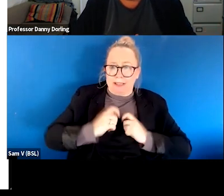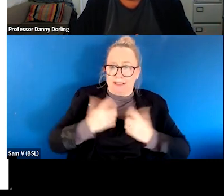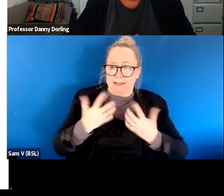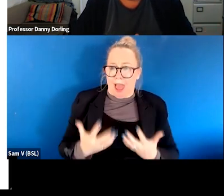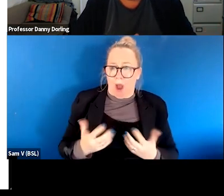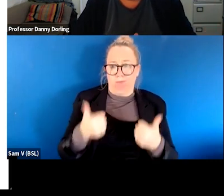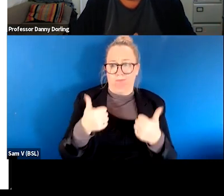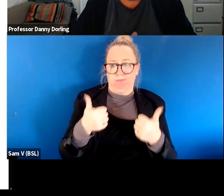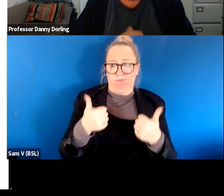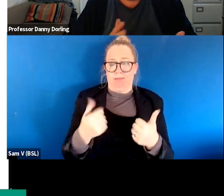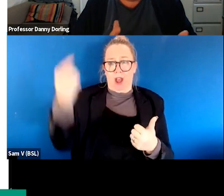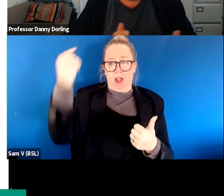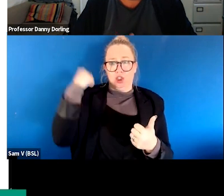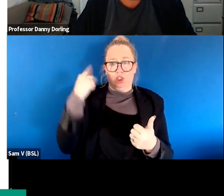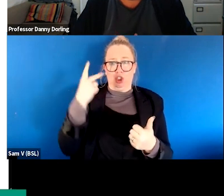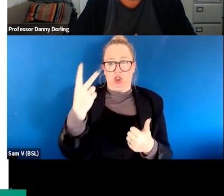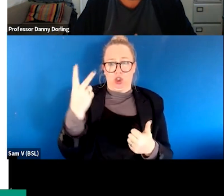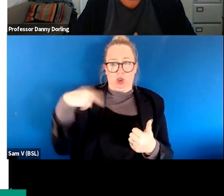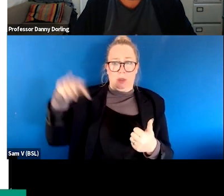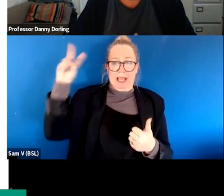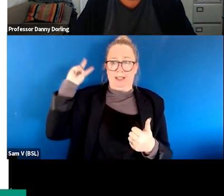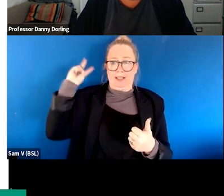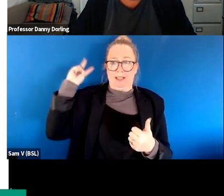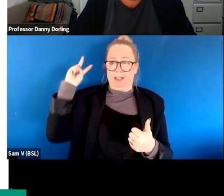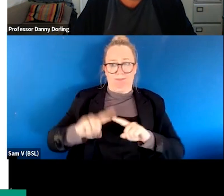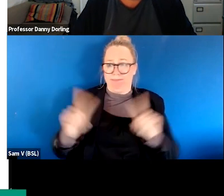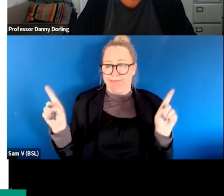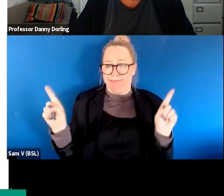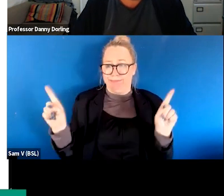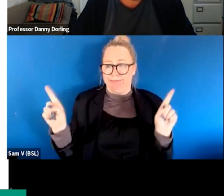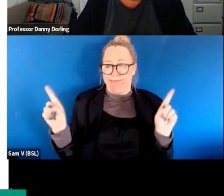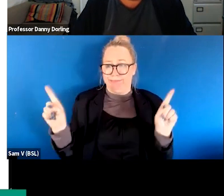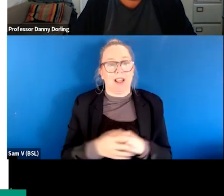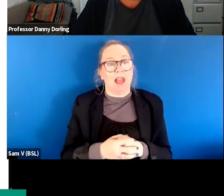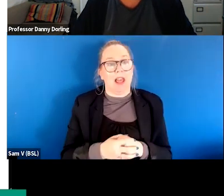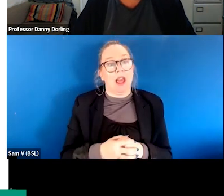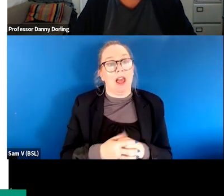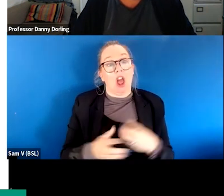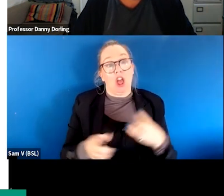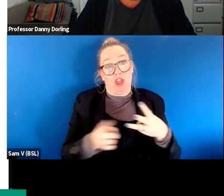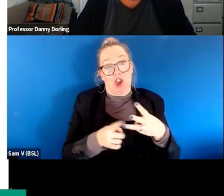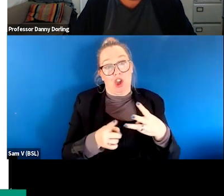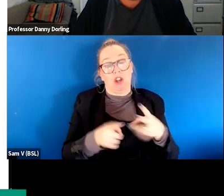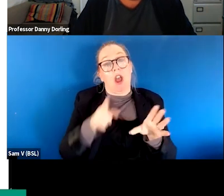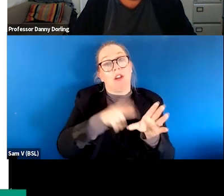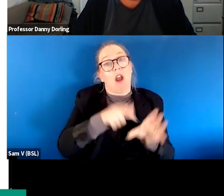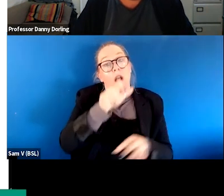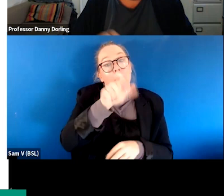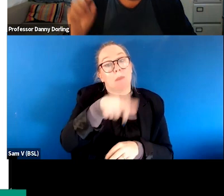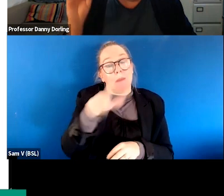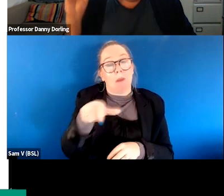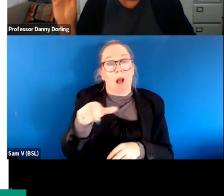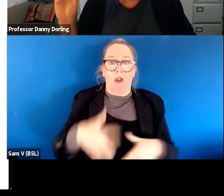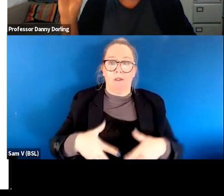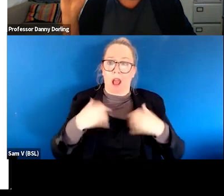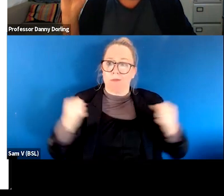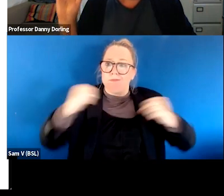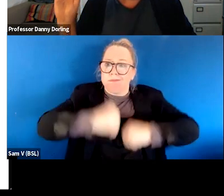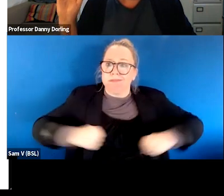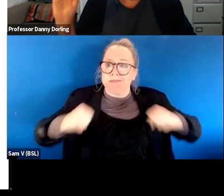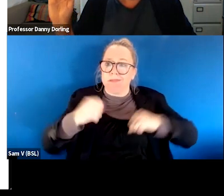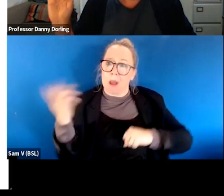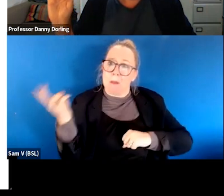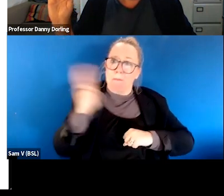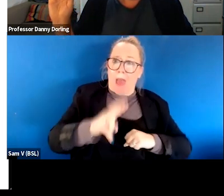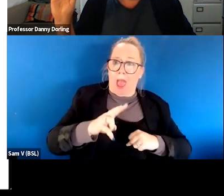ago. Thirdly, younger people may find it easier to get back to normal, but the normal that they're going to